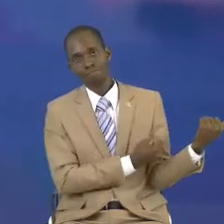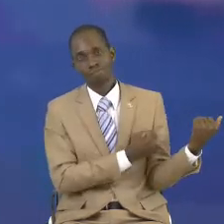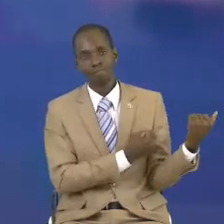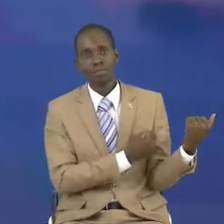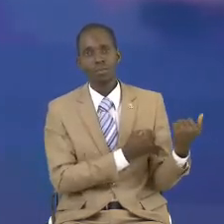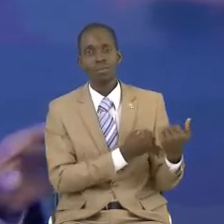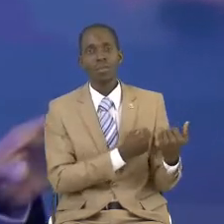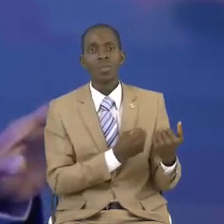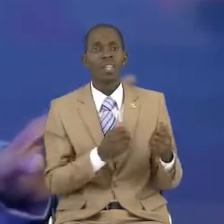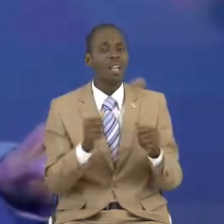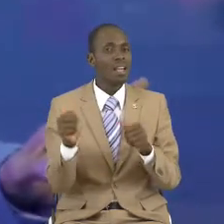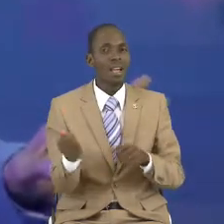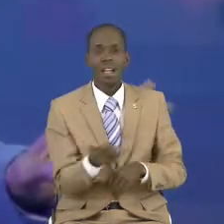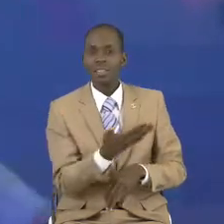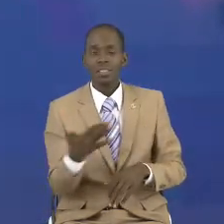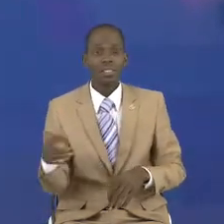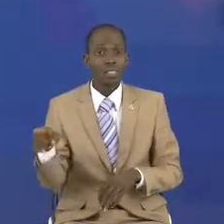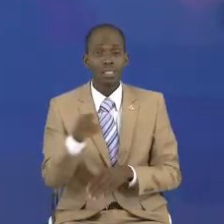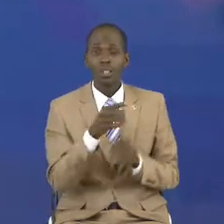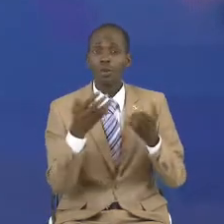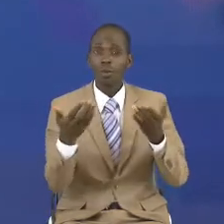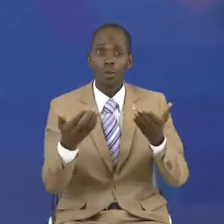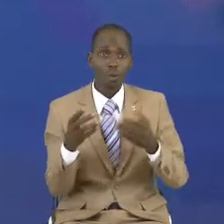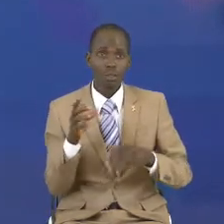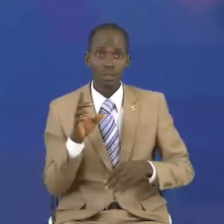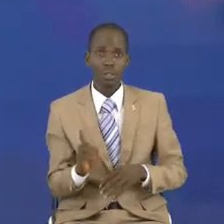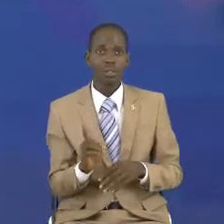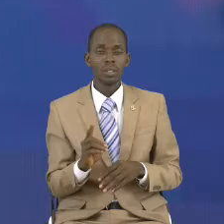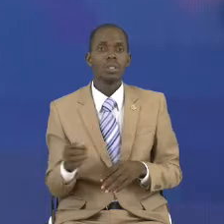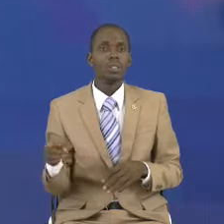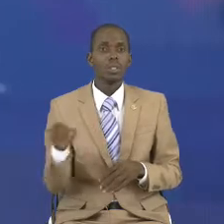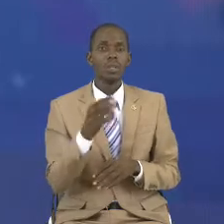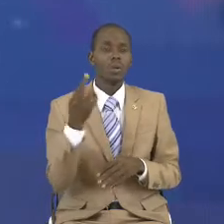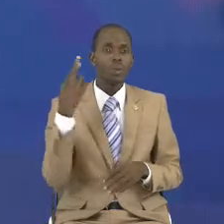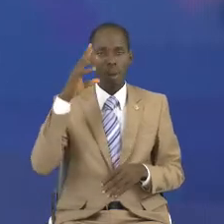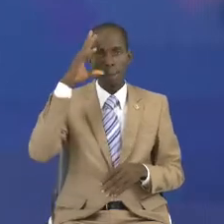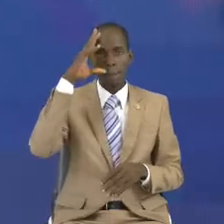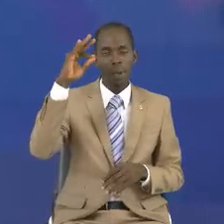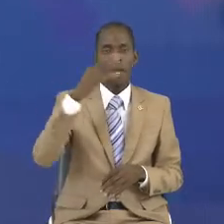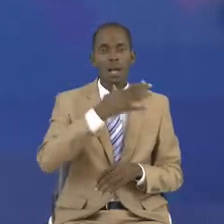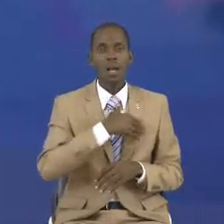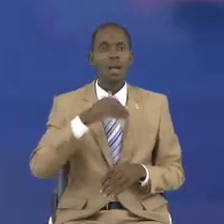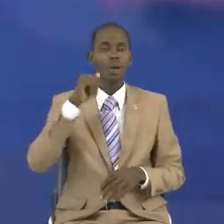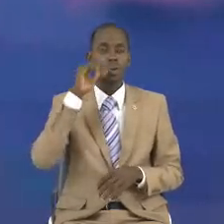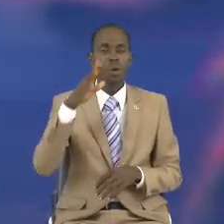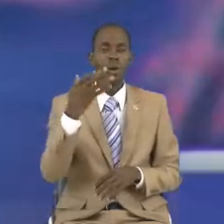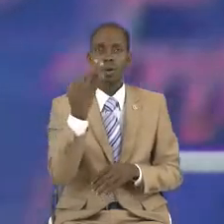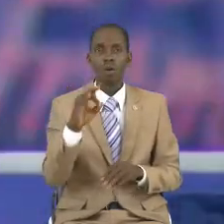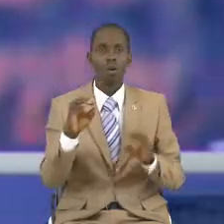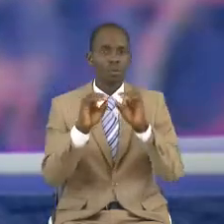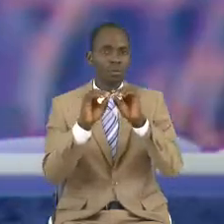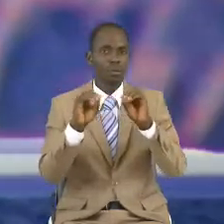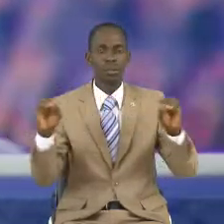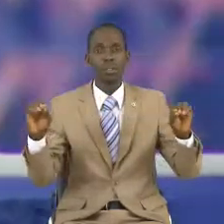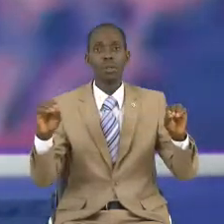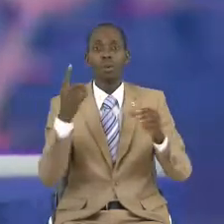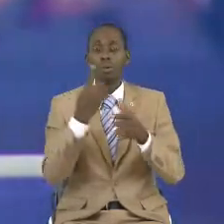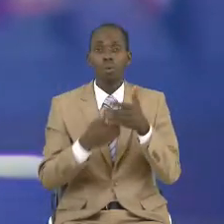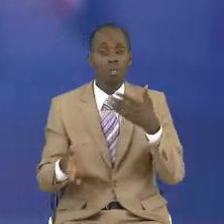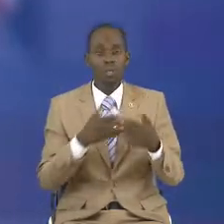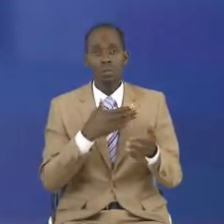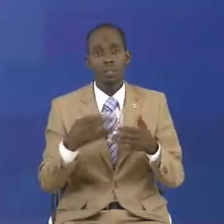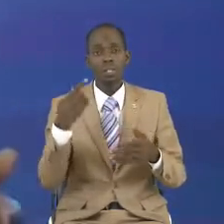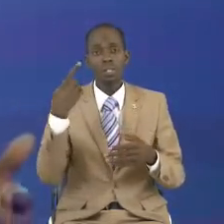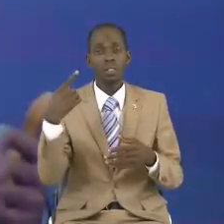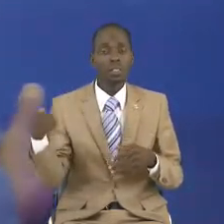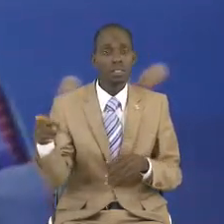anything they wanted they were men and women of decree whatever they decreed here on